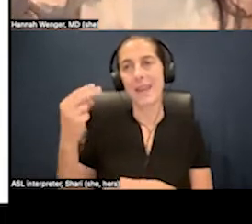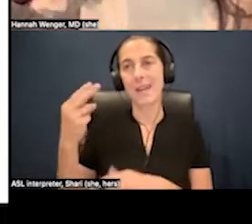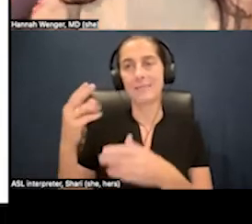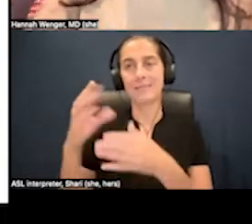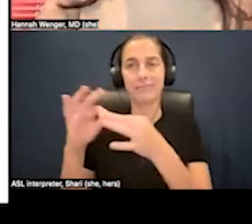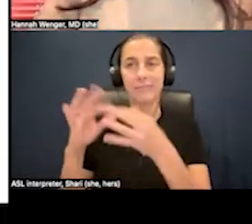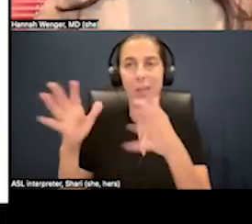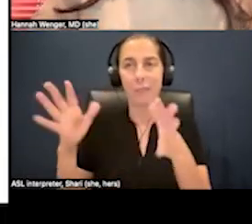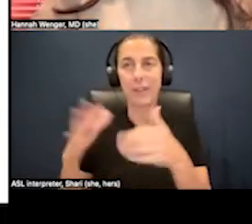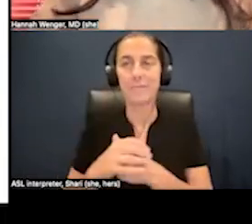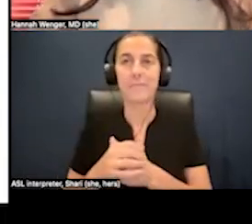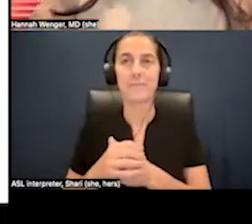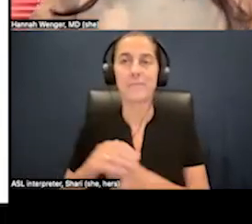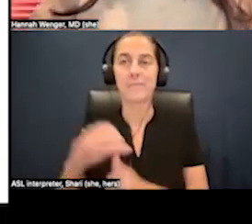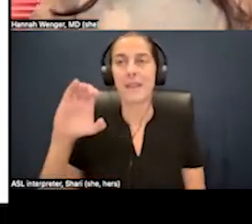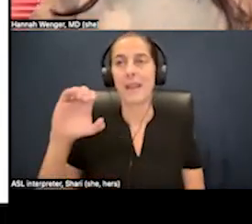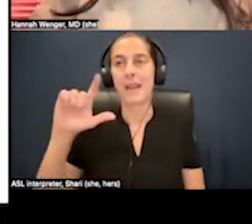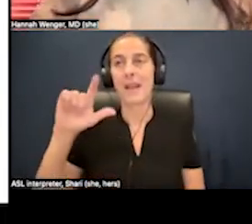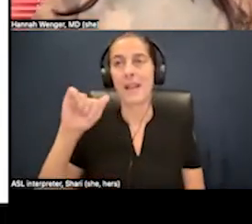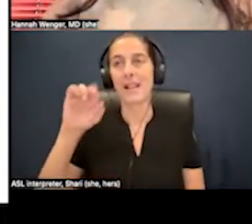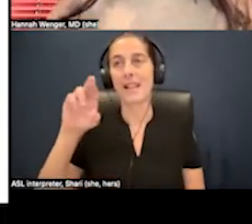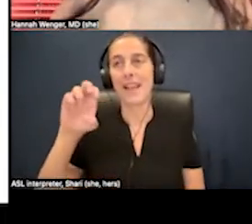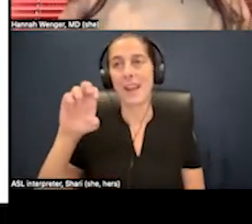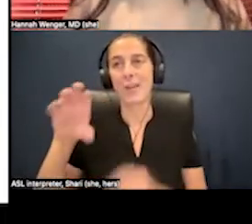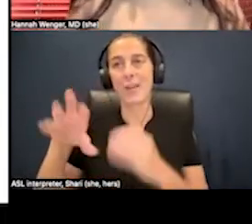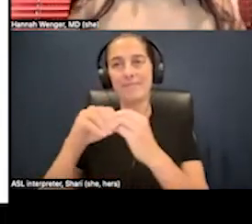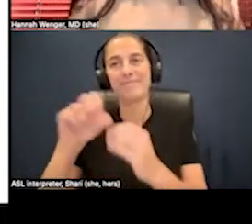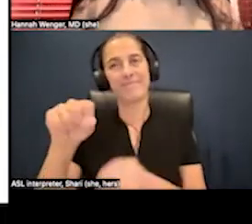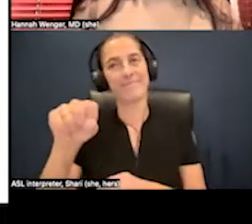Yeah, this is Claire. I do want to agree with that. I think